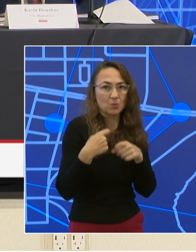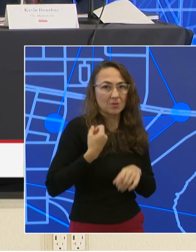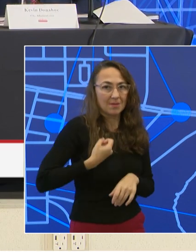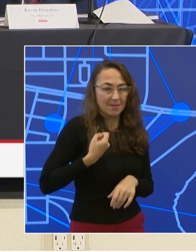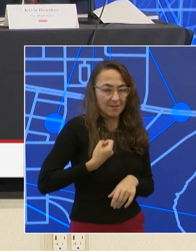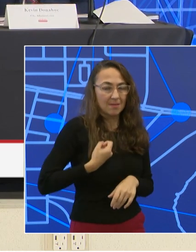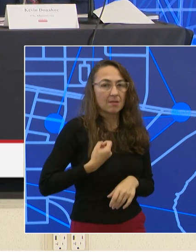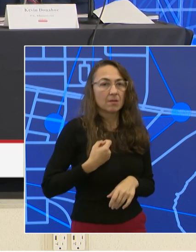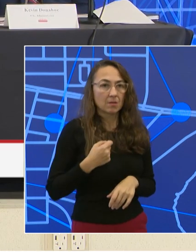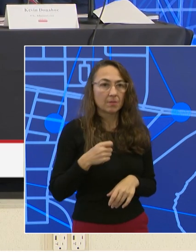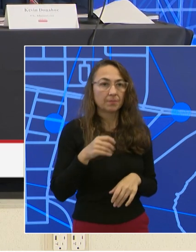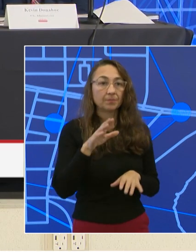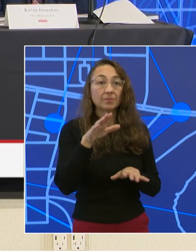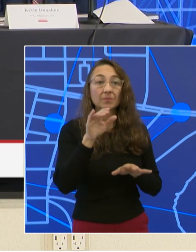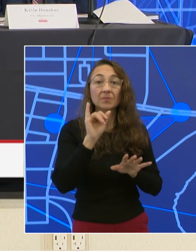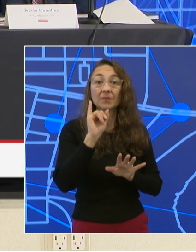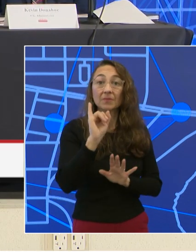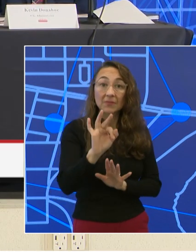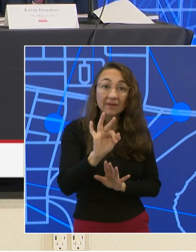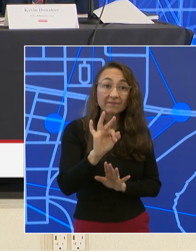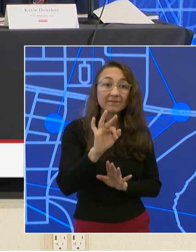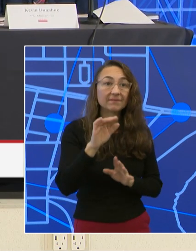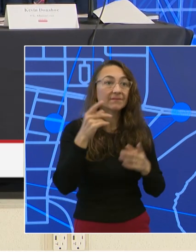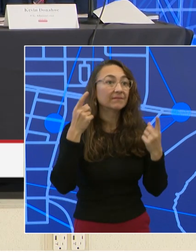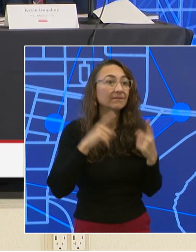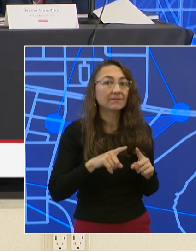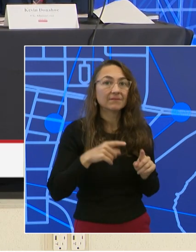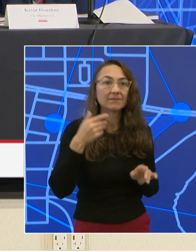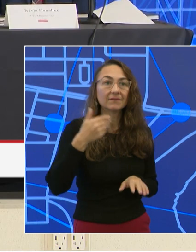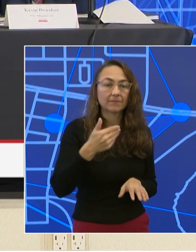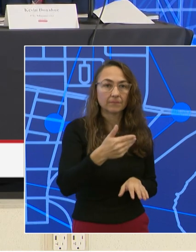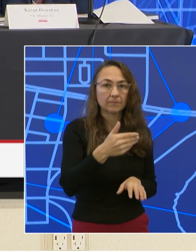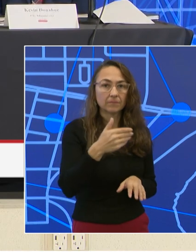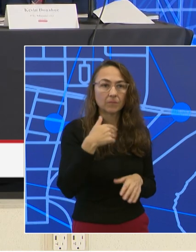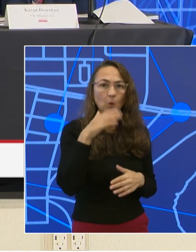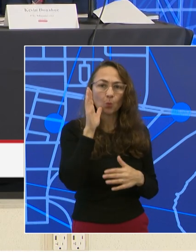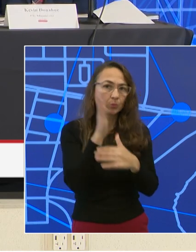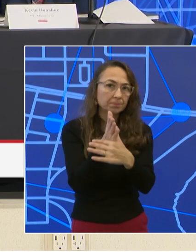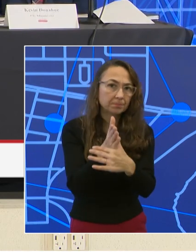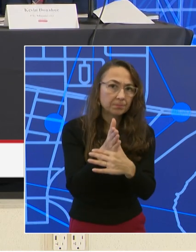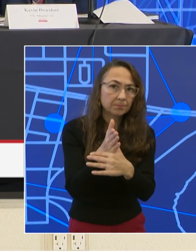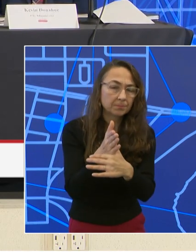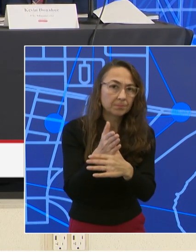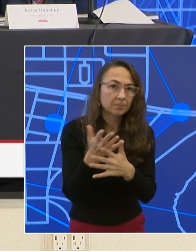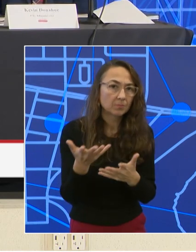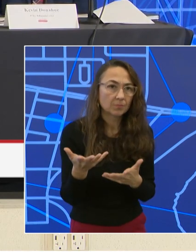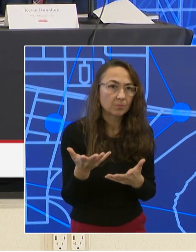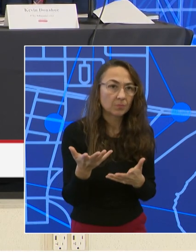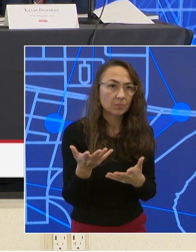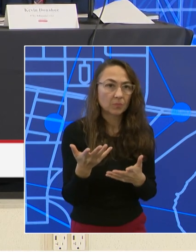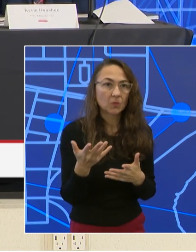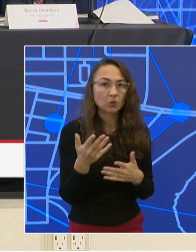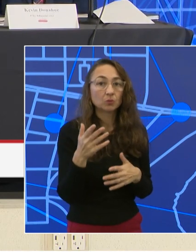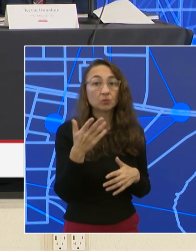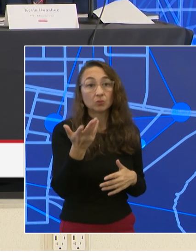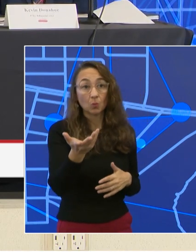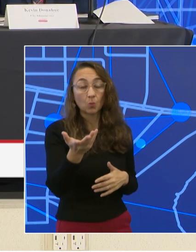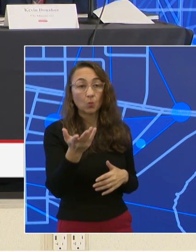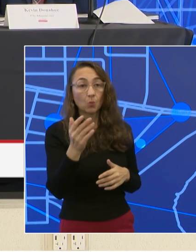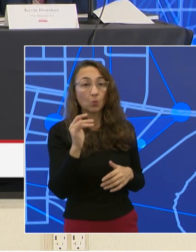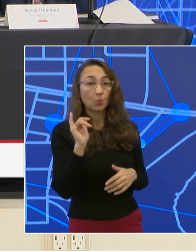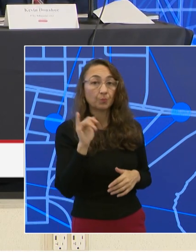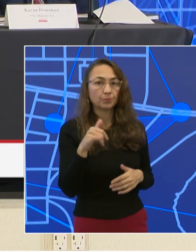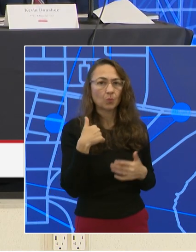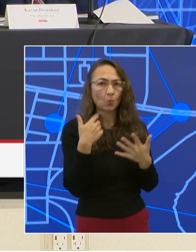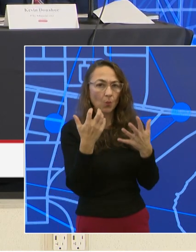sure that they're getting information and interrupting any activity that might come from that segment as well. So want to add also